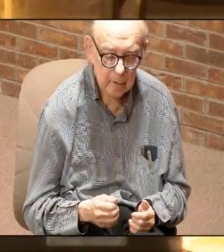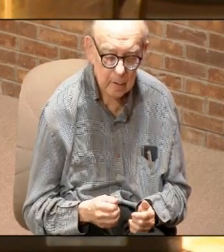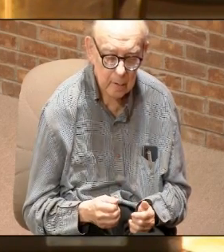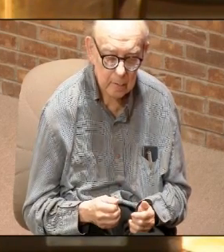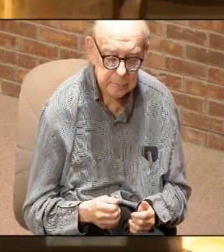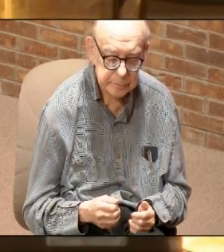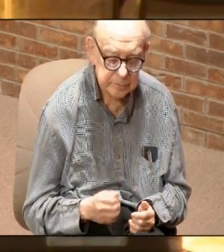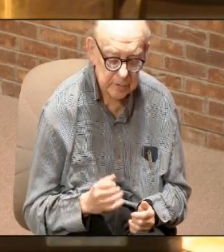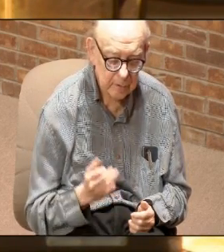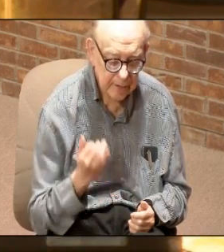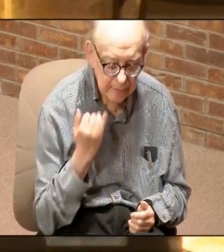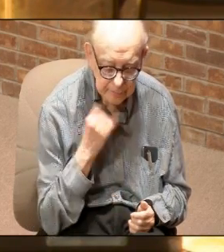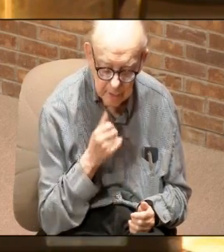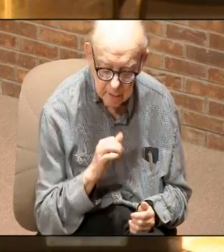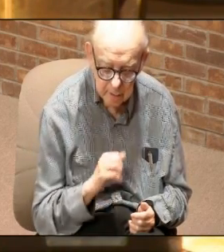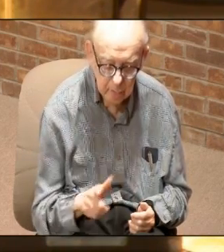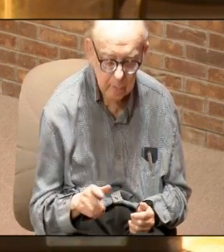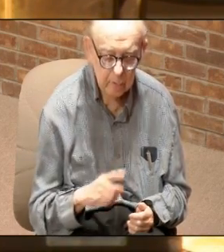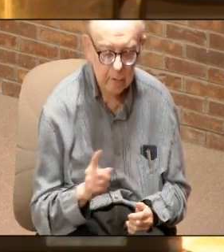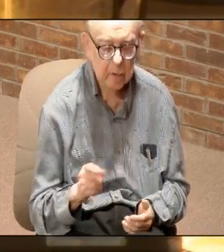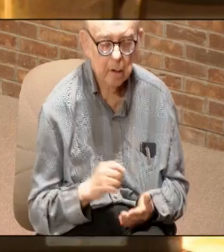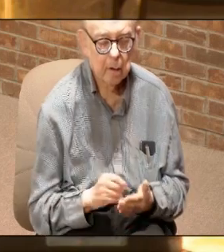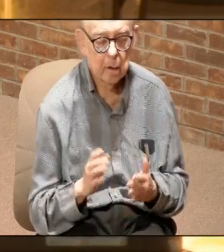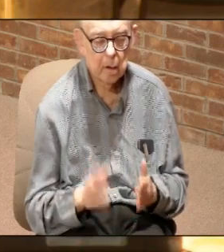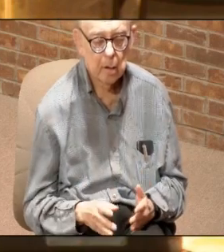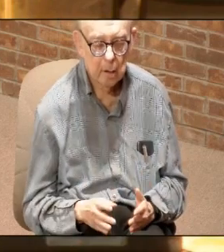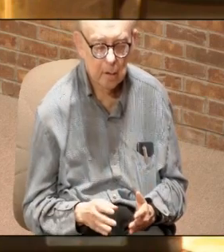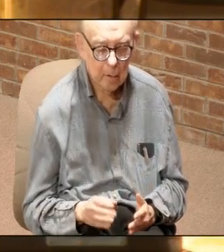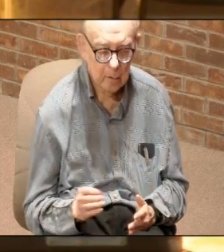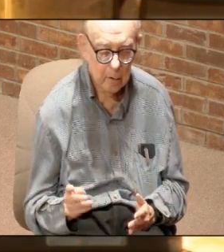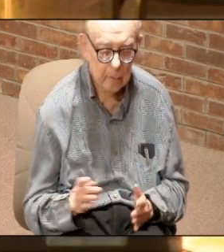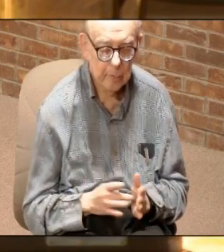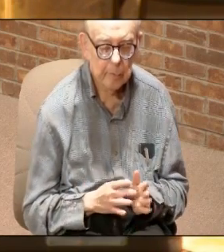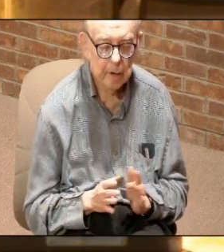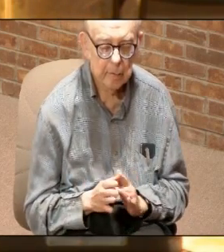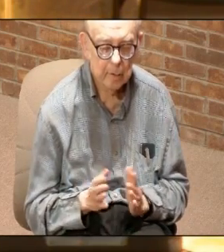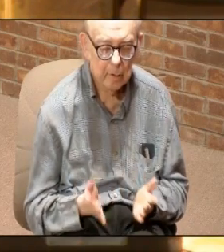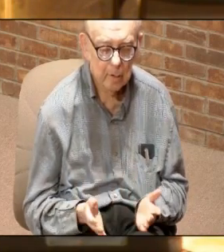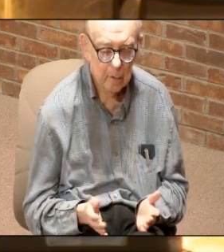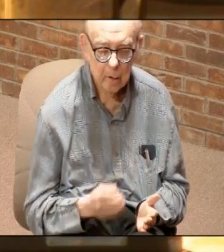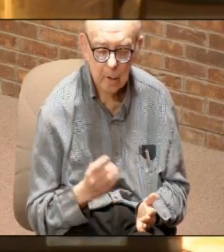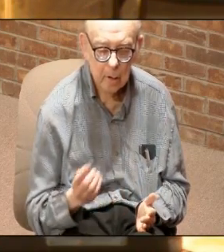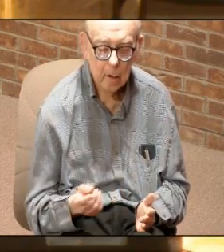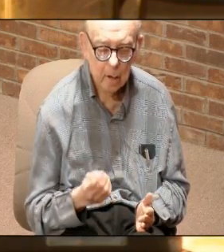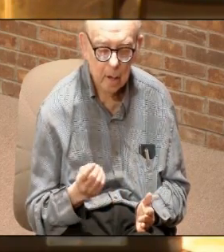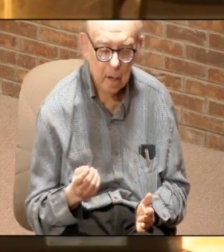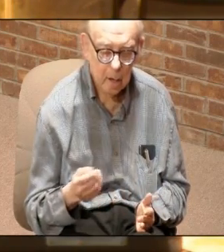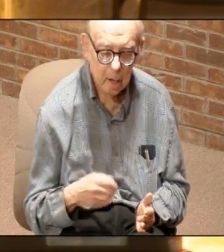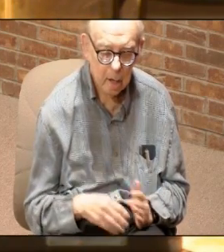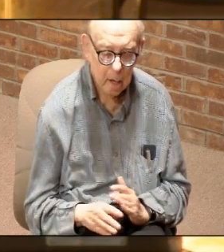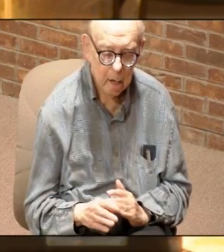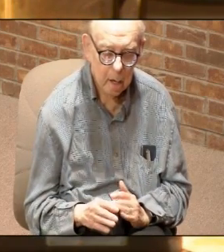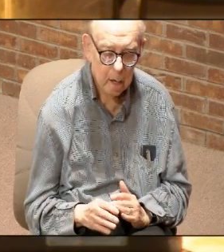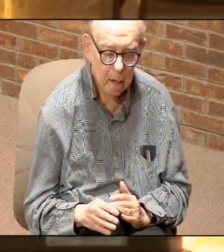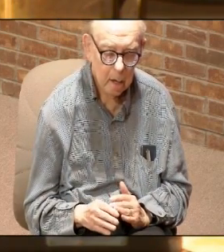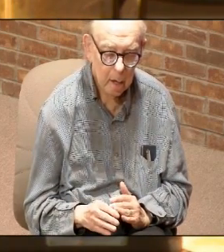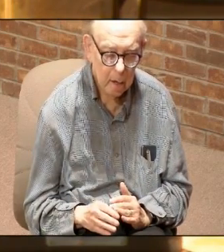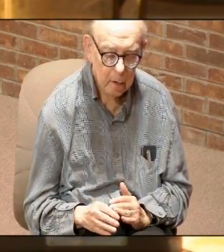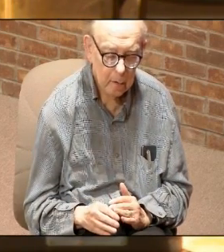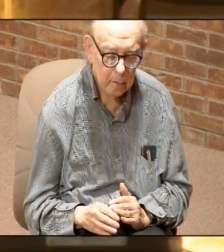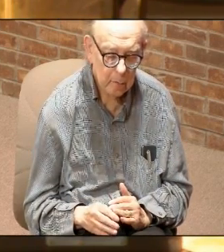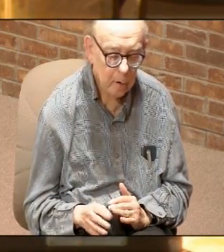if not all of the writers of the Bible were always in a state